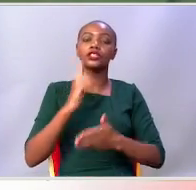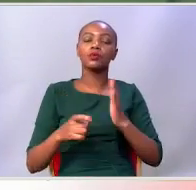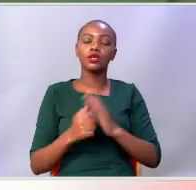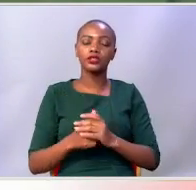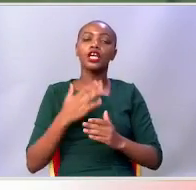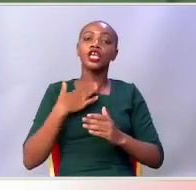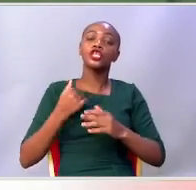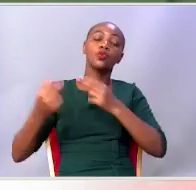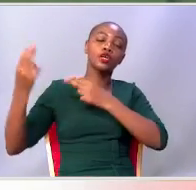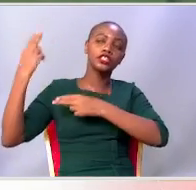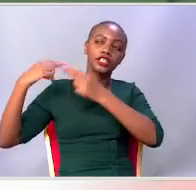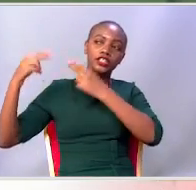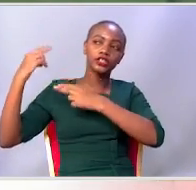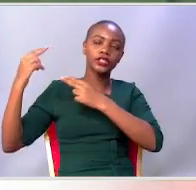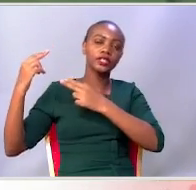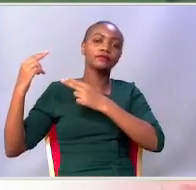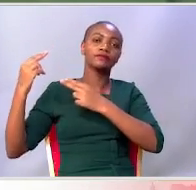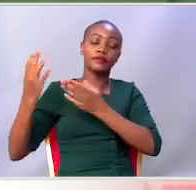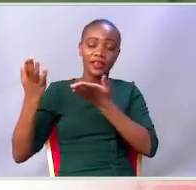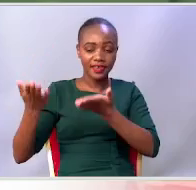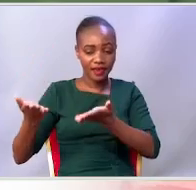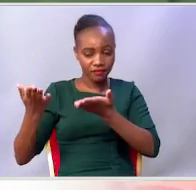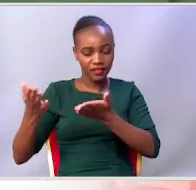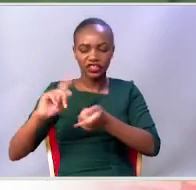want history unedited here.